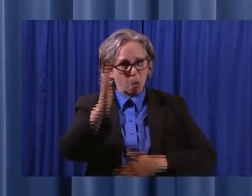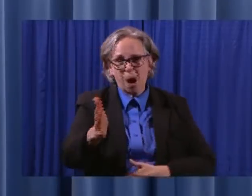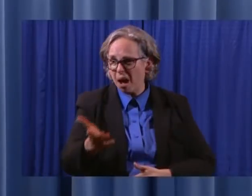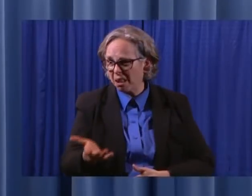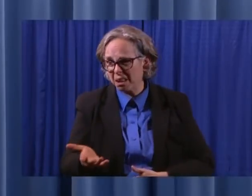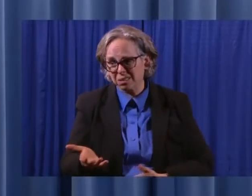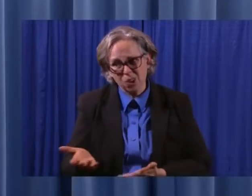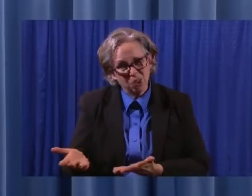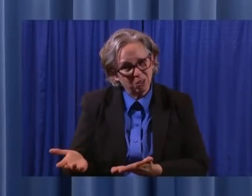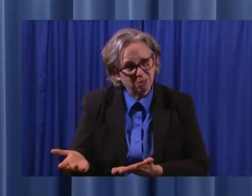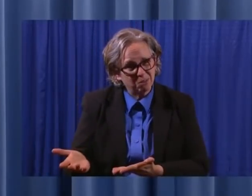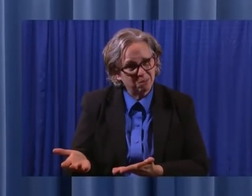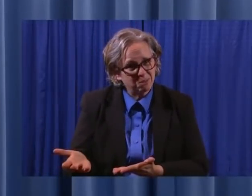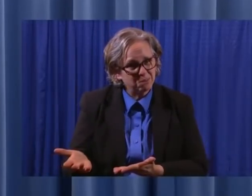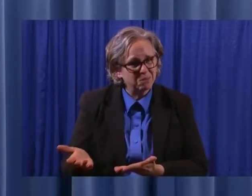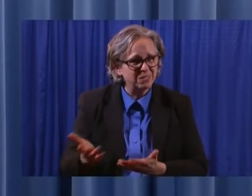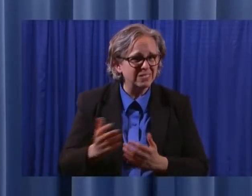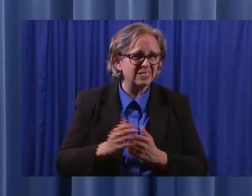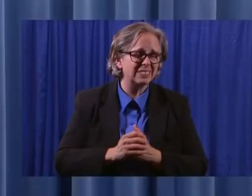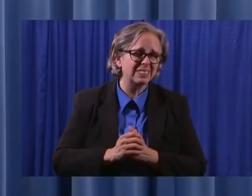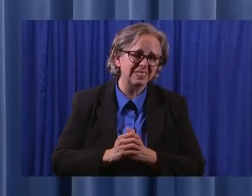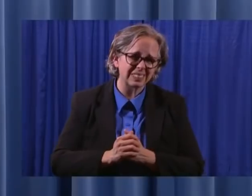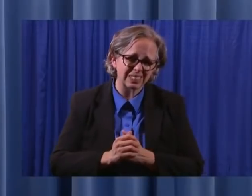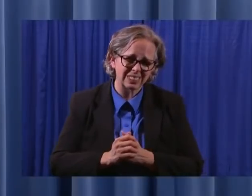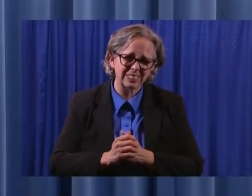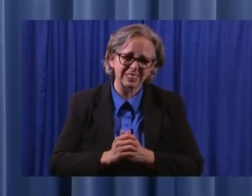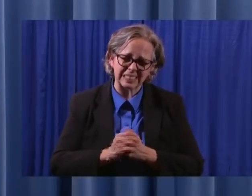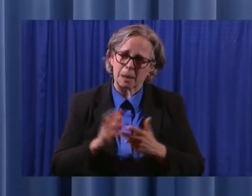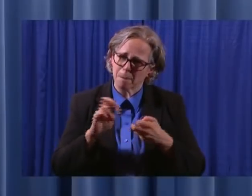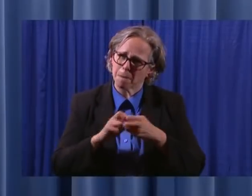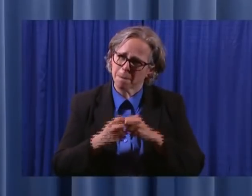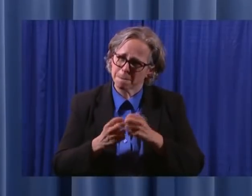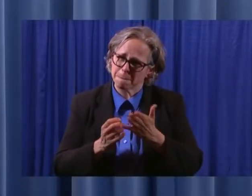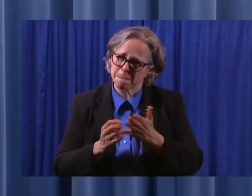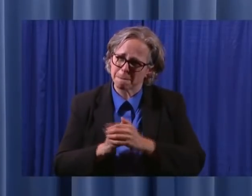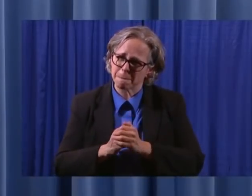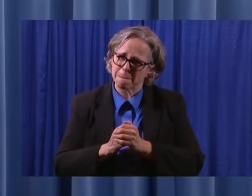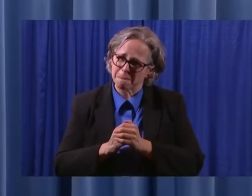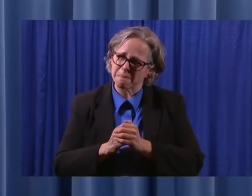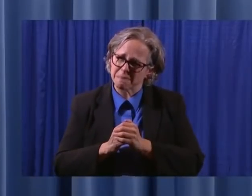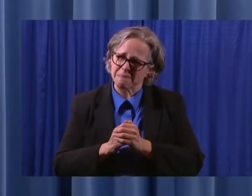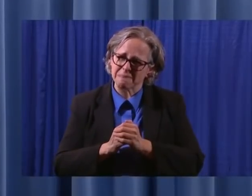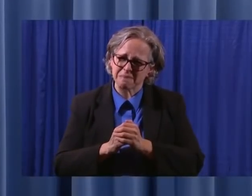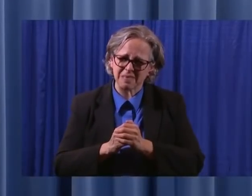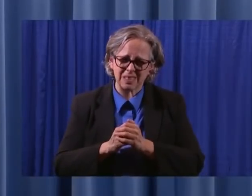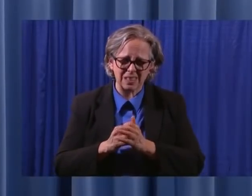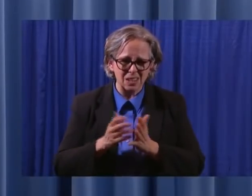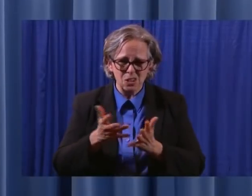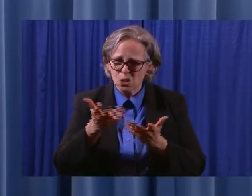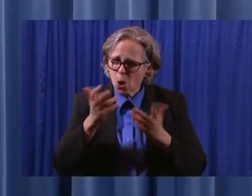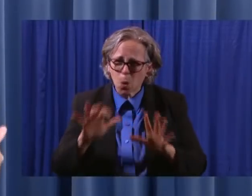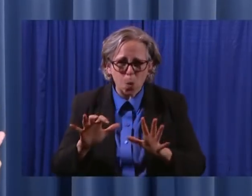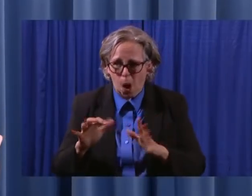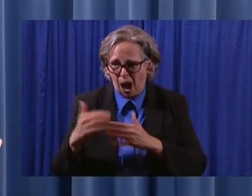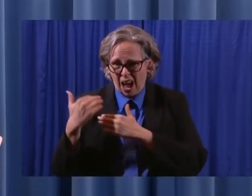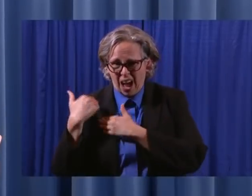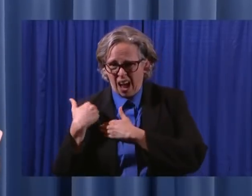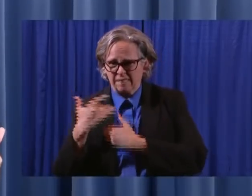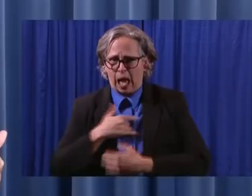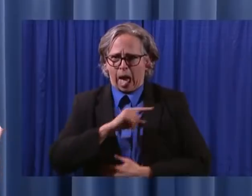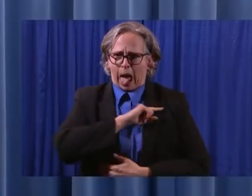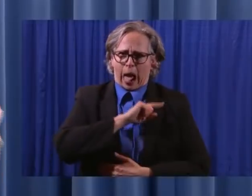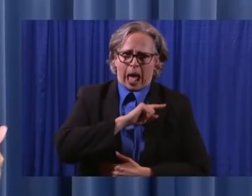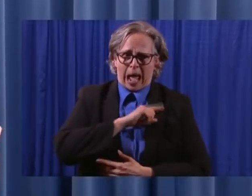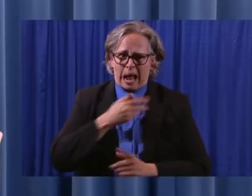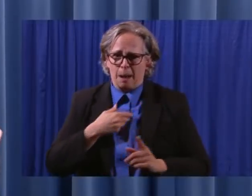a medical problem, that's a huge, huge problem. And none of us want to be responsible for what